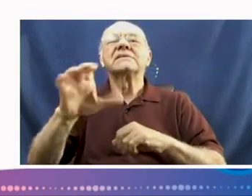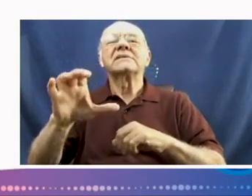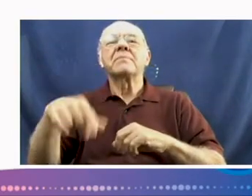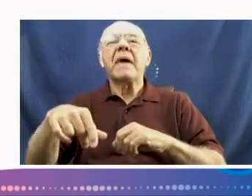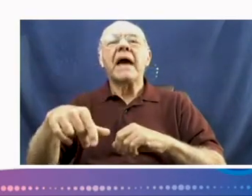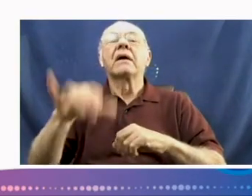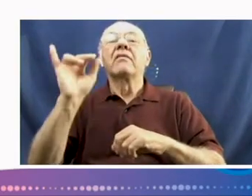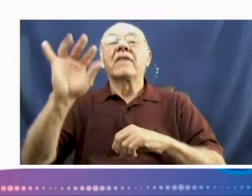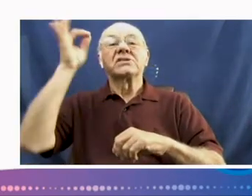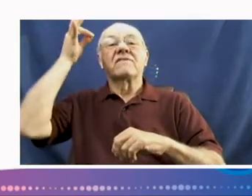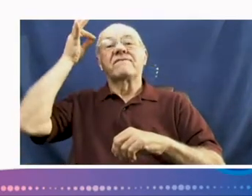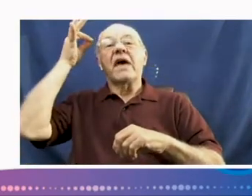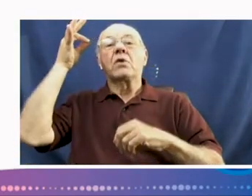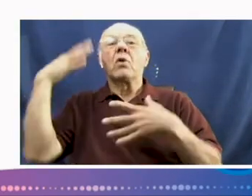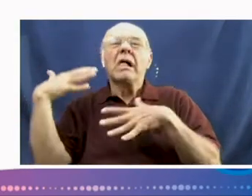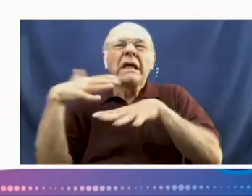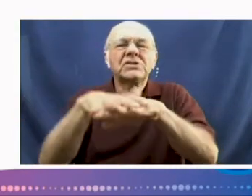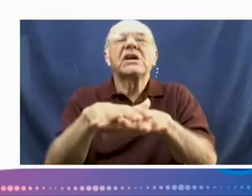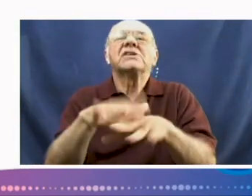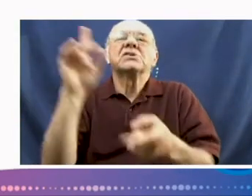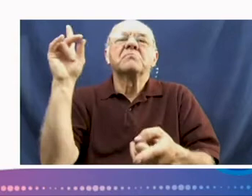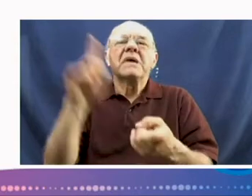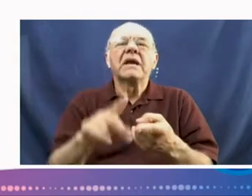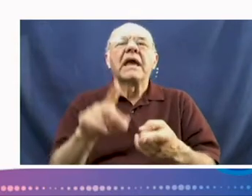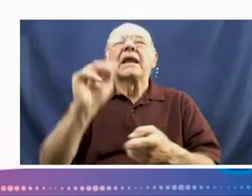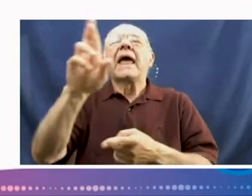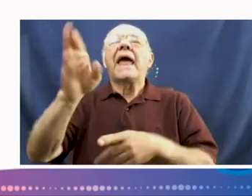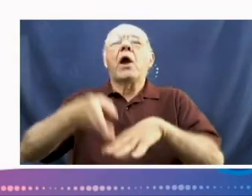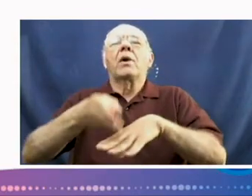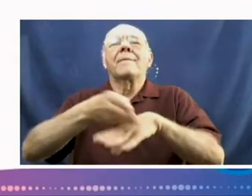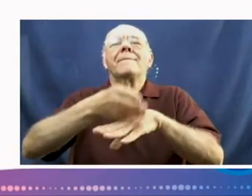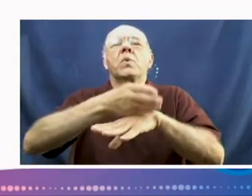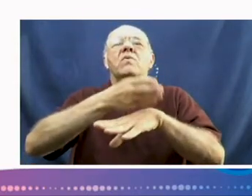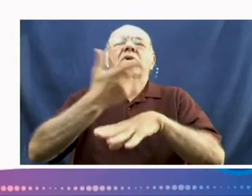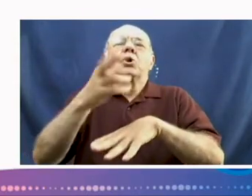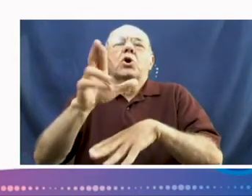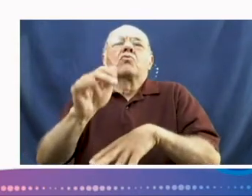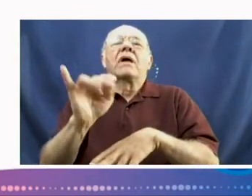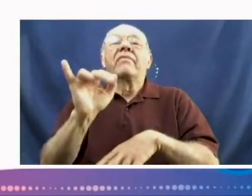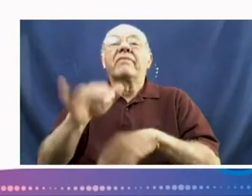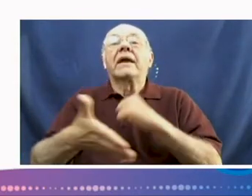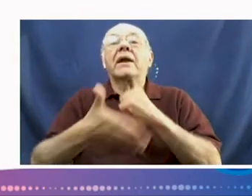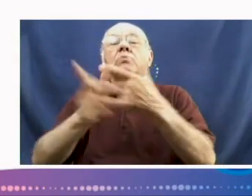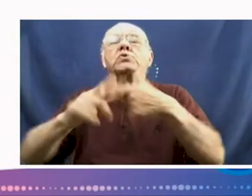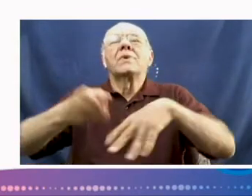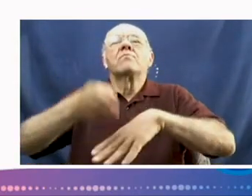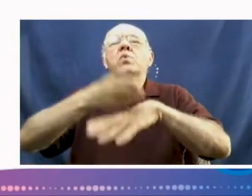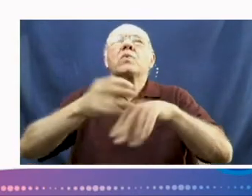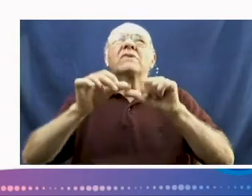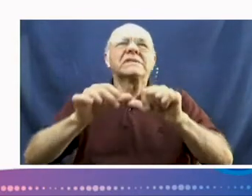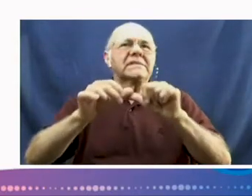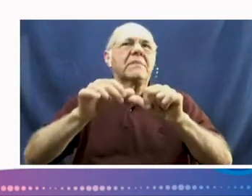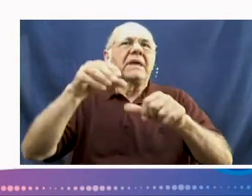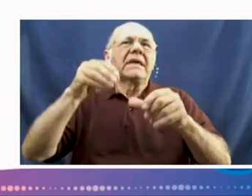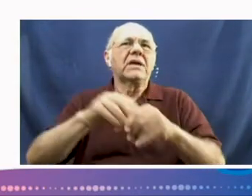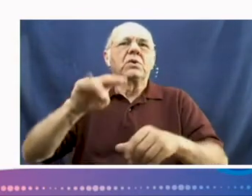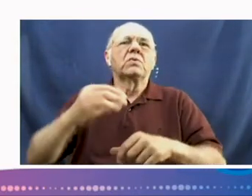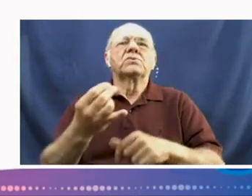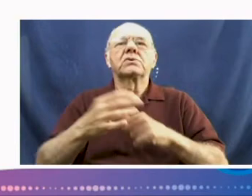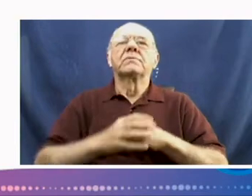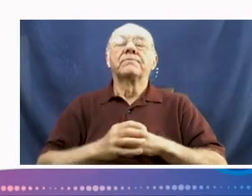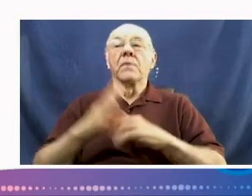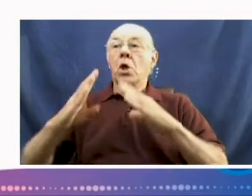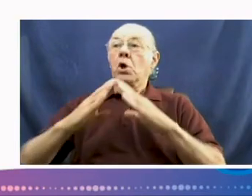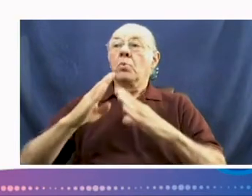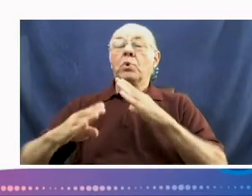congestion mitigation and air quality grant that helps improve sustainability in New Jersey. Community transportation